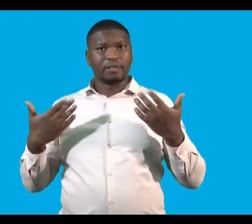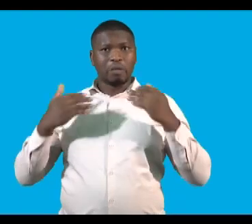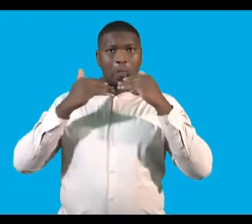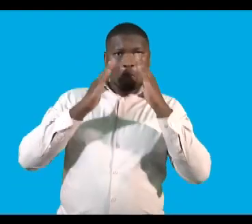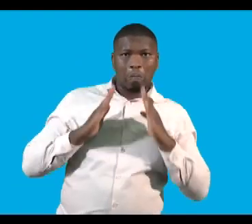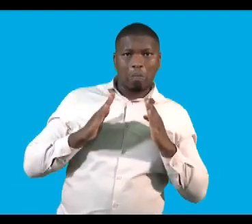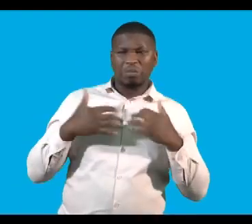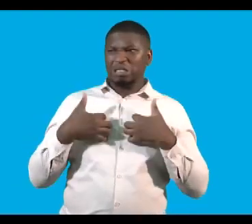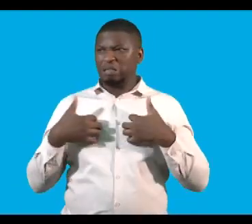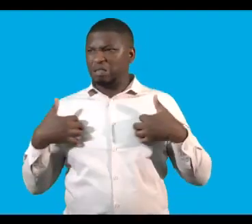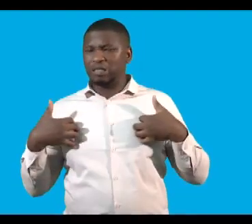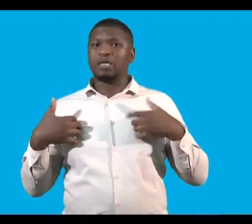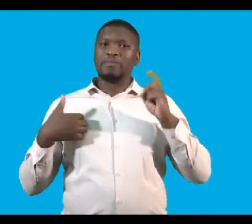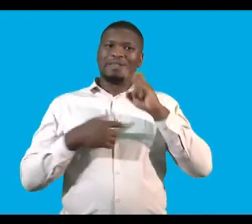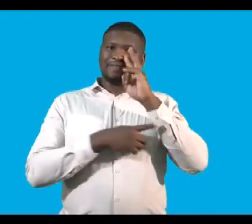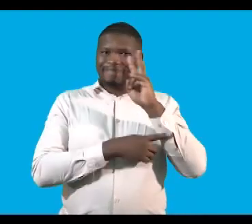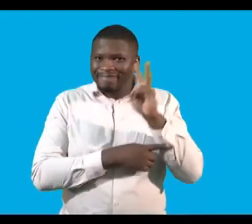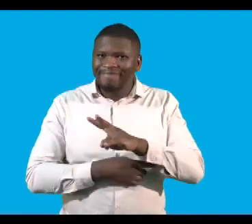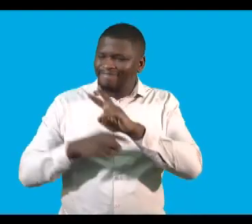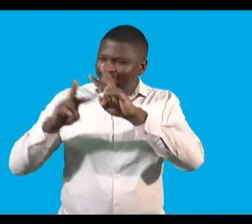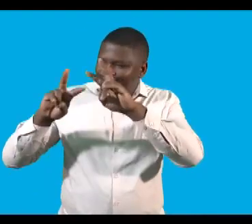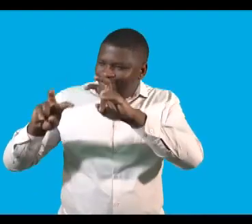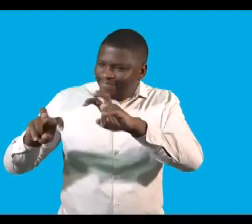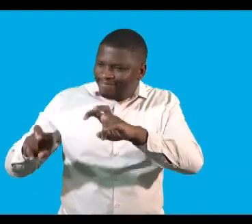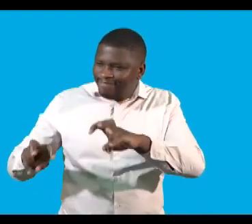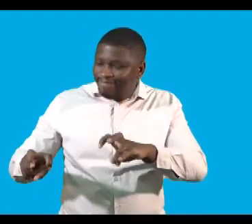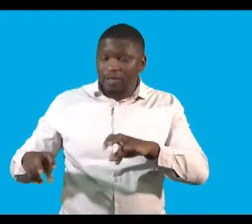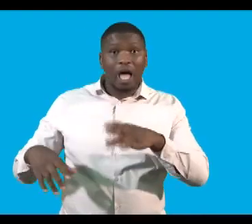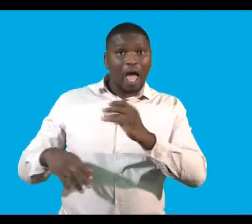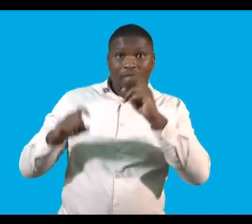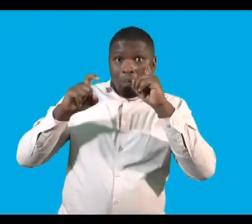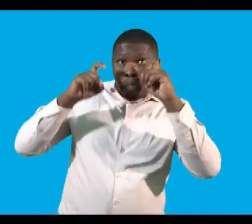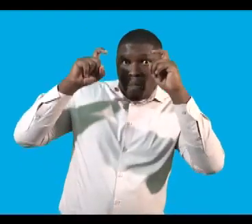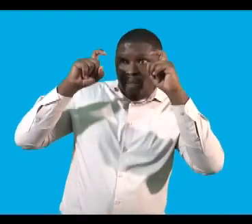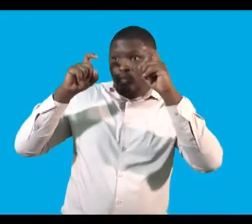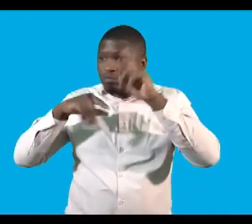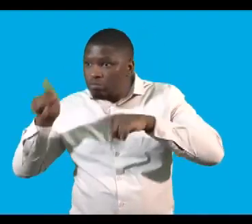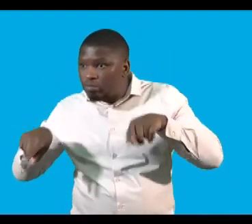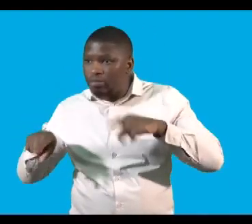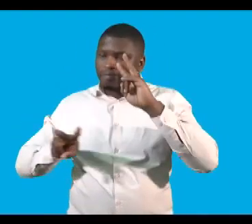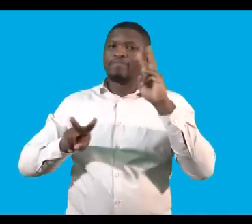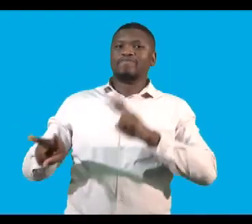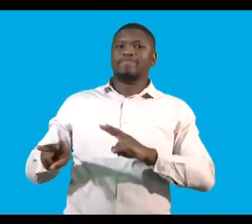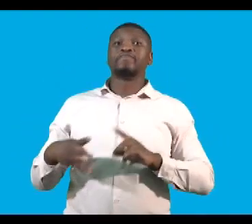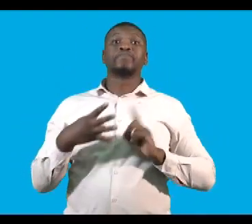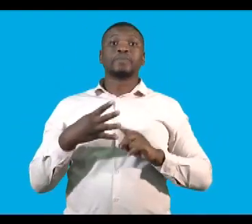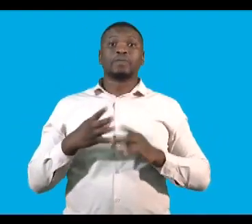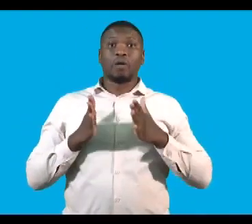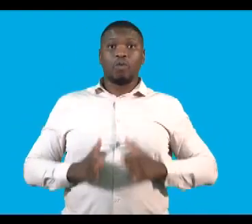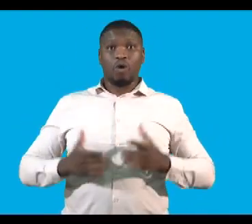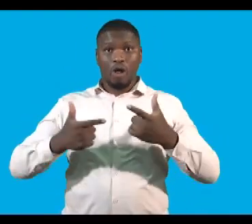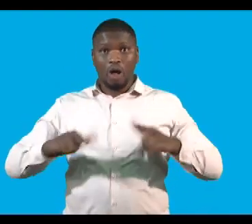for signs like smiles, frowns, or raised eyebrows. Always look at the body language. Are they